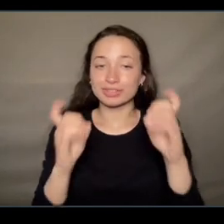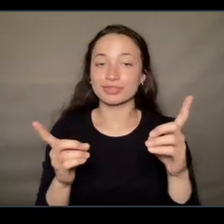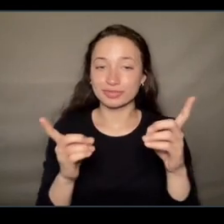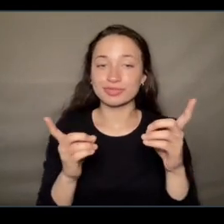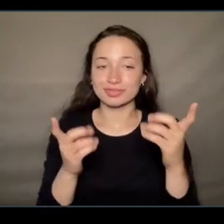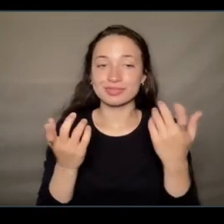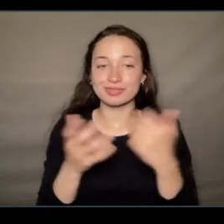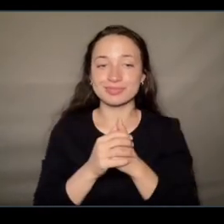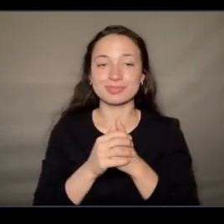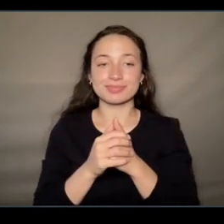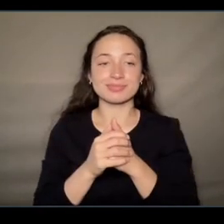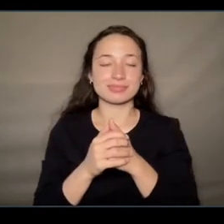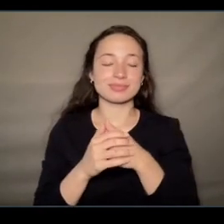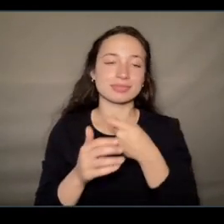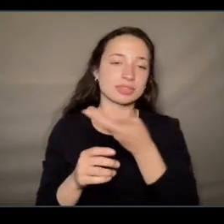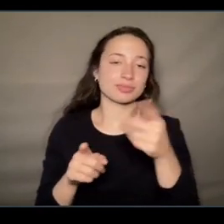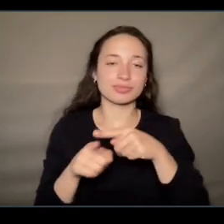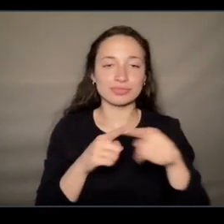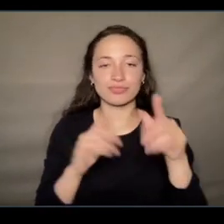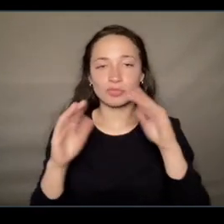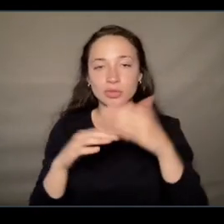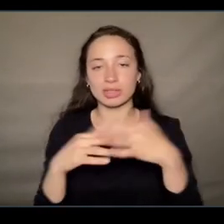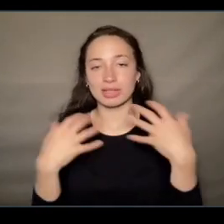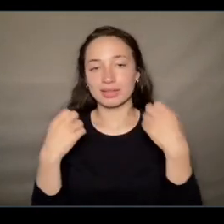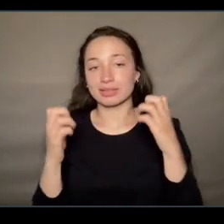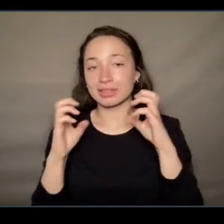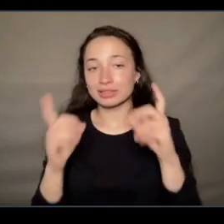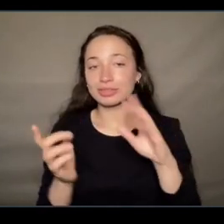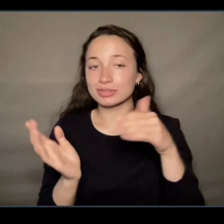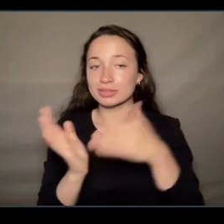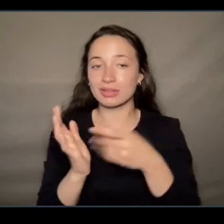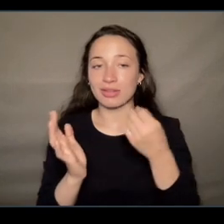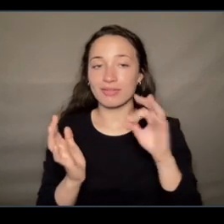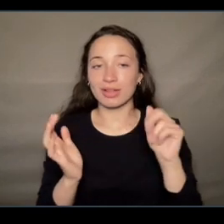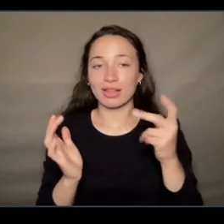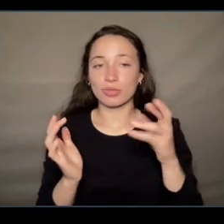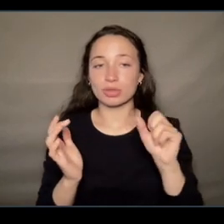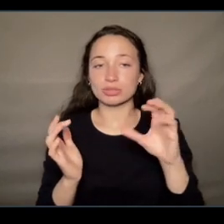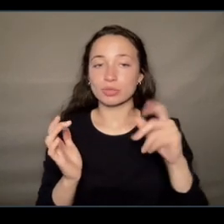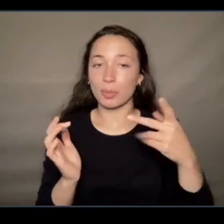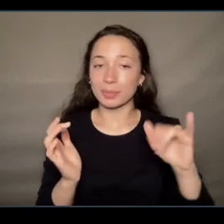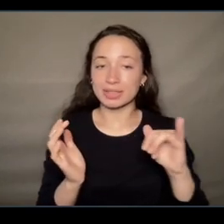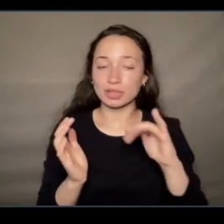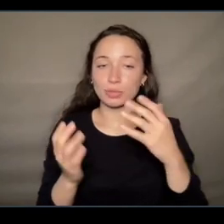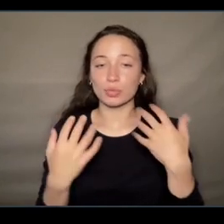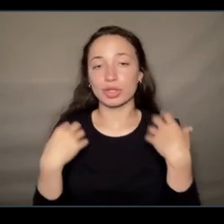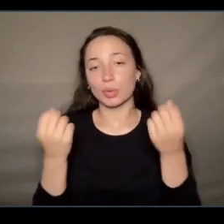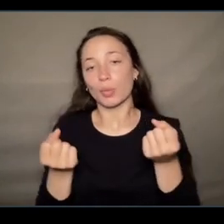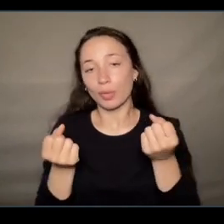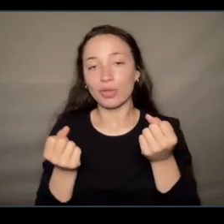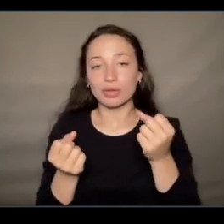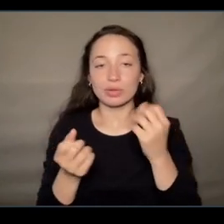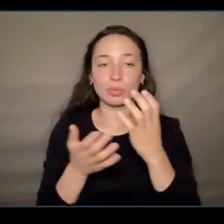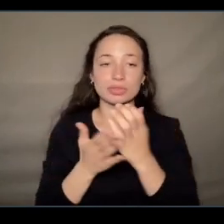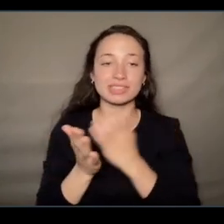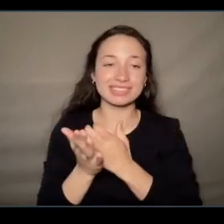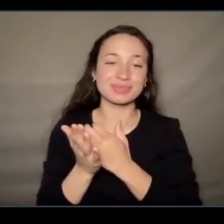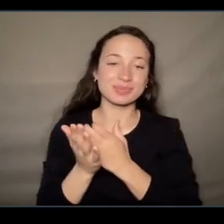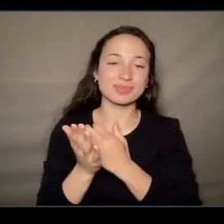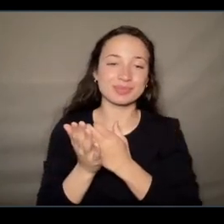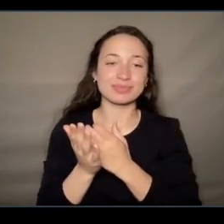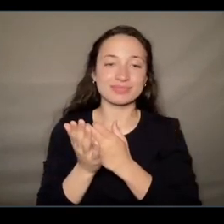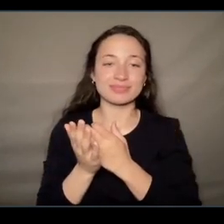Waldorf Education, transdisciplinary focus on healing education, the Center for Anthroposophy's